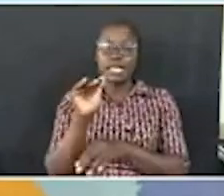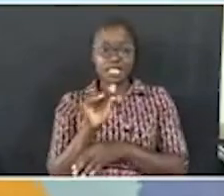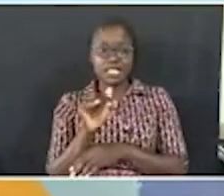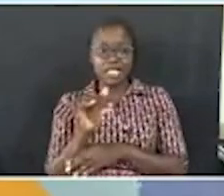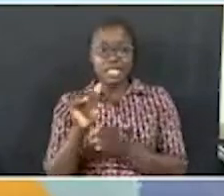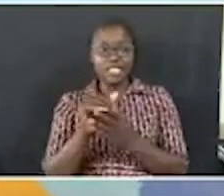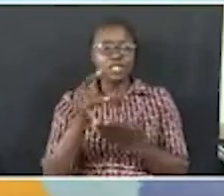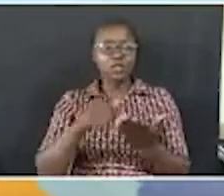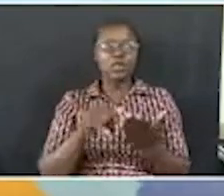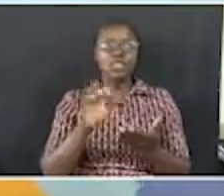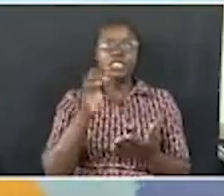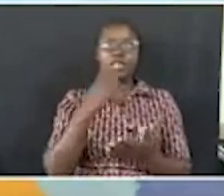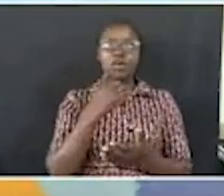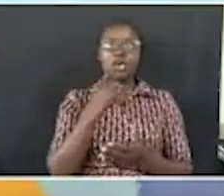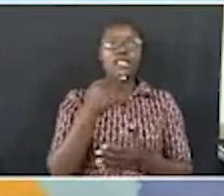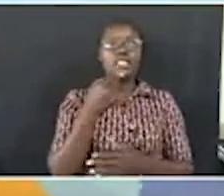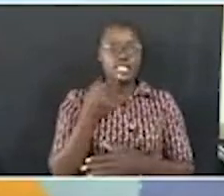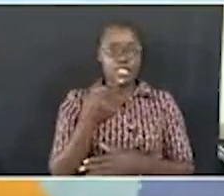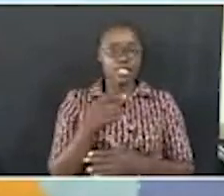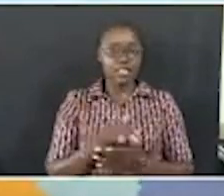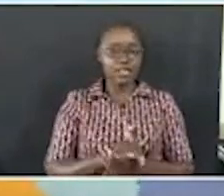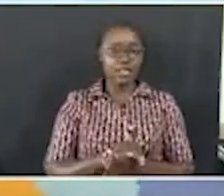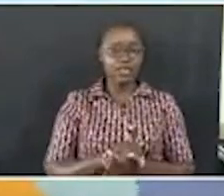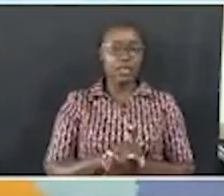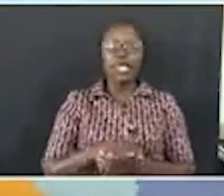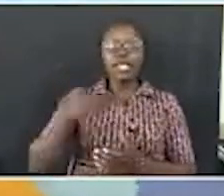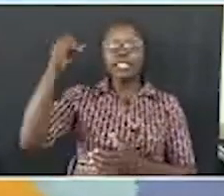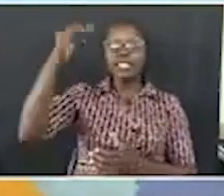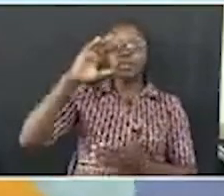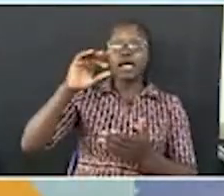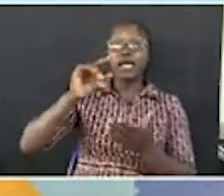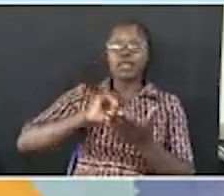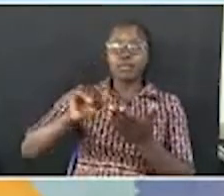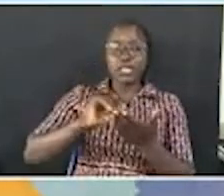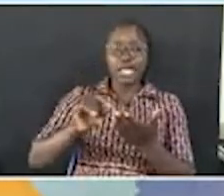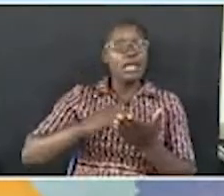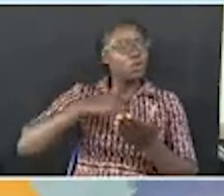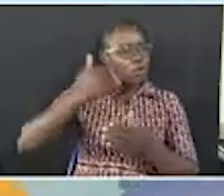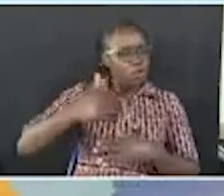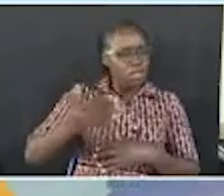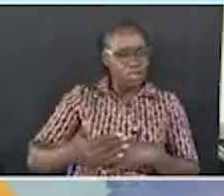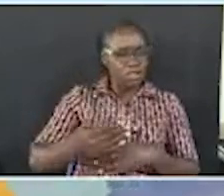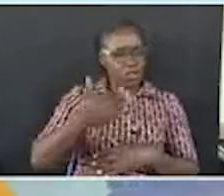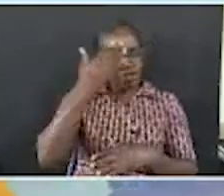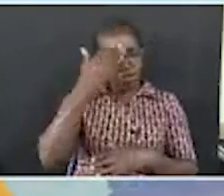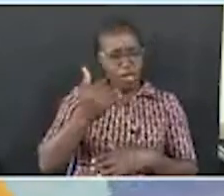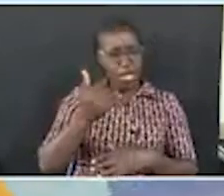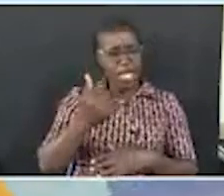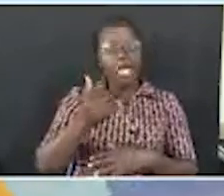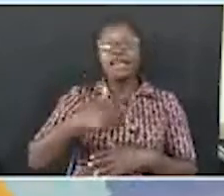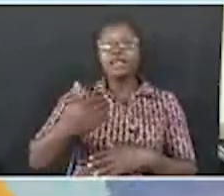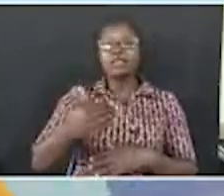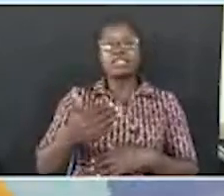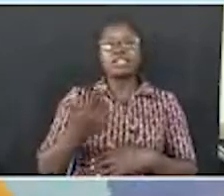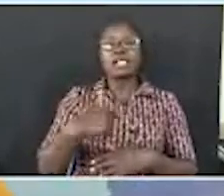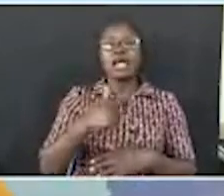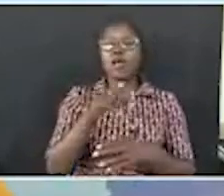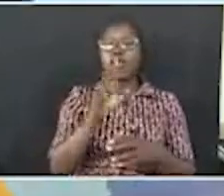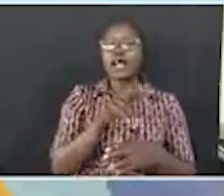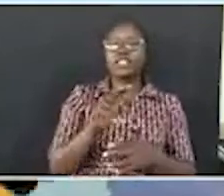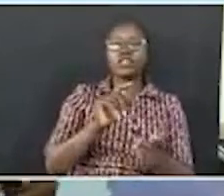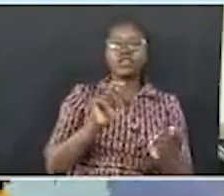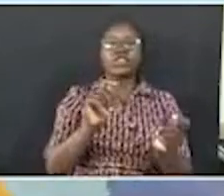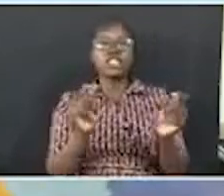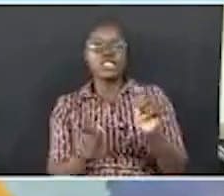That is what Ellen White writes, inspired pen, that we must persist, for in persistence our